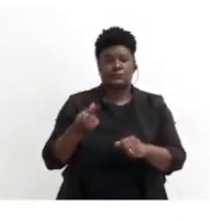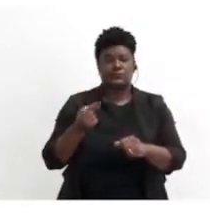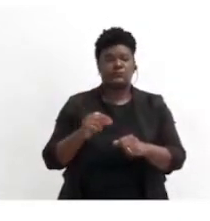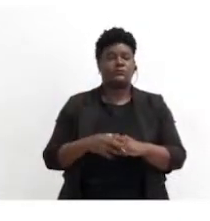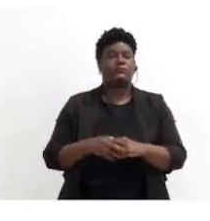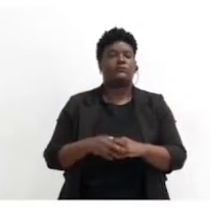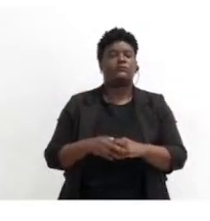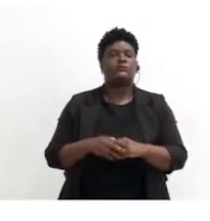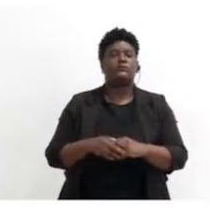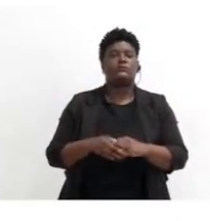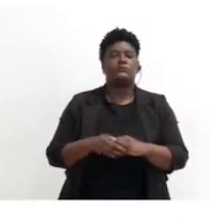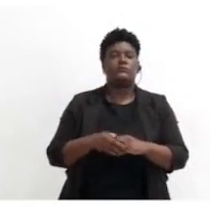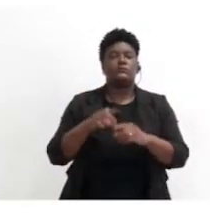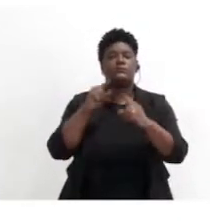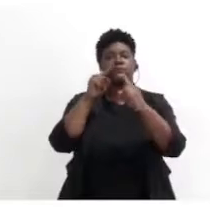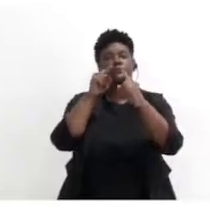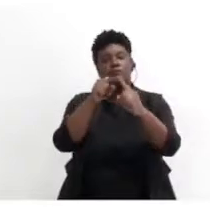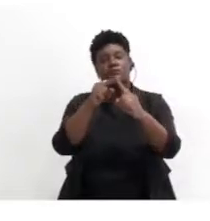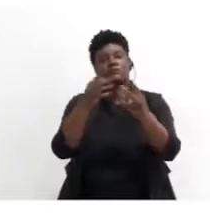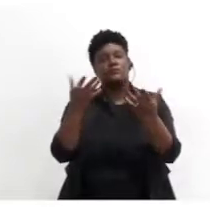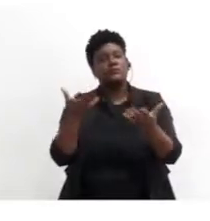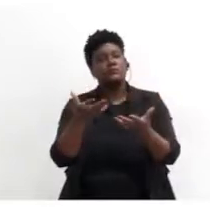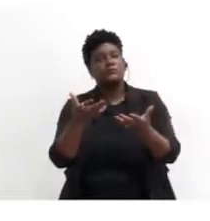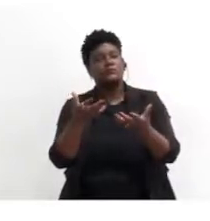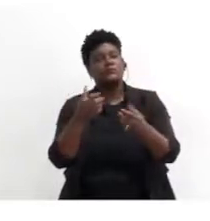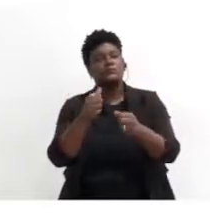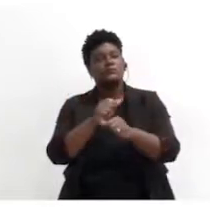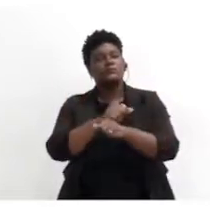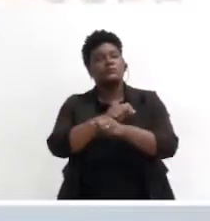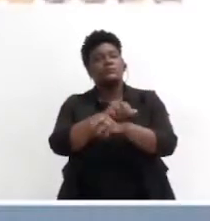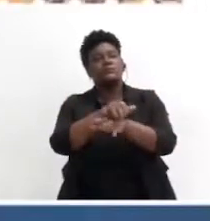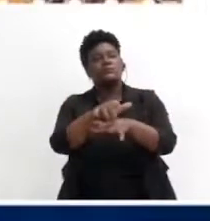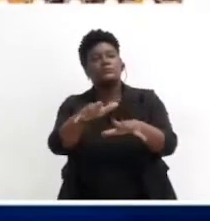purpose was to redistribute pads from